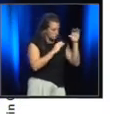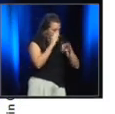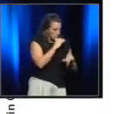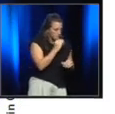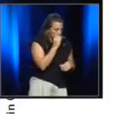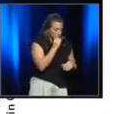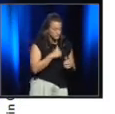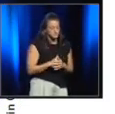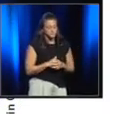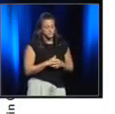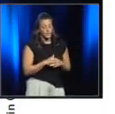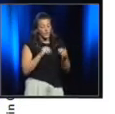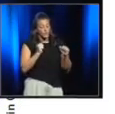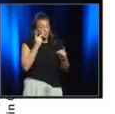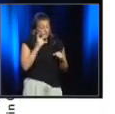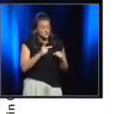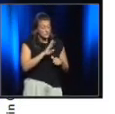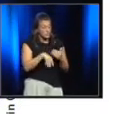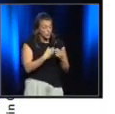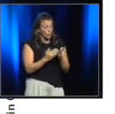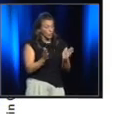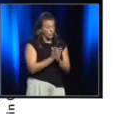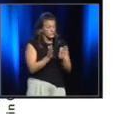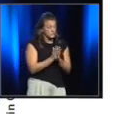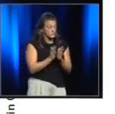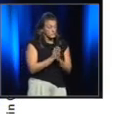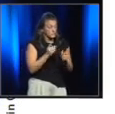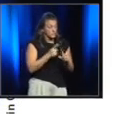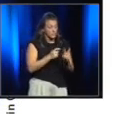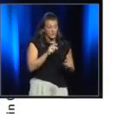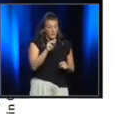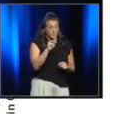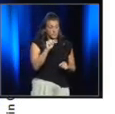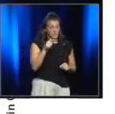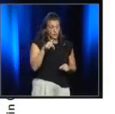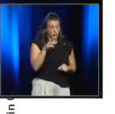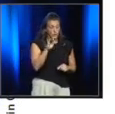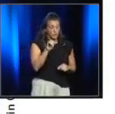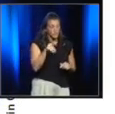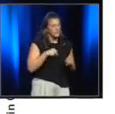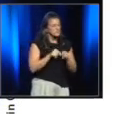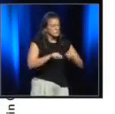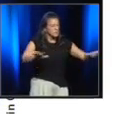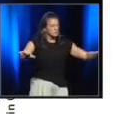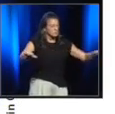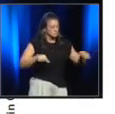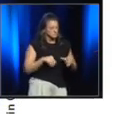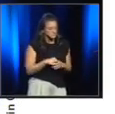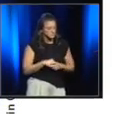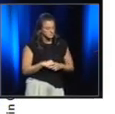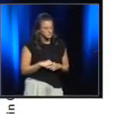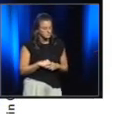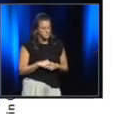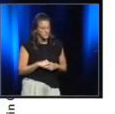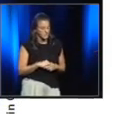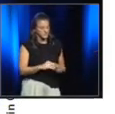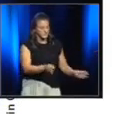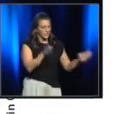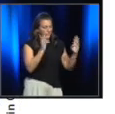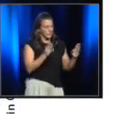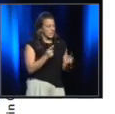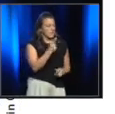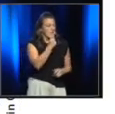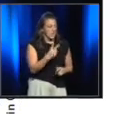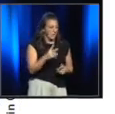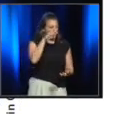map, you can see that those seals from Macquarie Island, and this is just from Macquarie Island, are pretty much spread right across half of Antarctica.